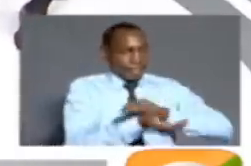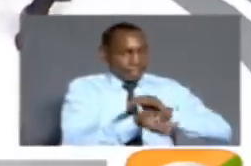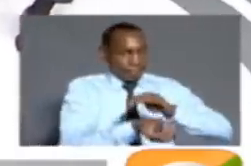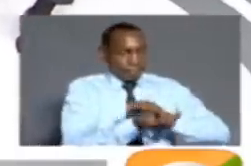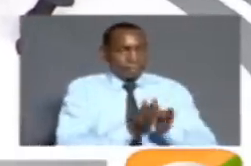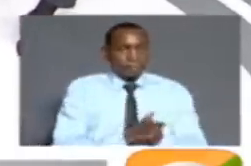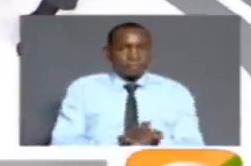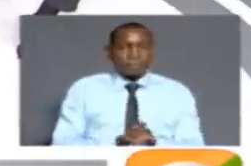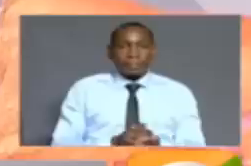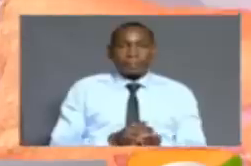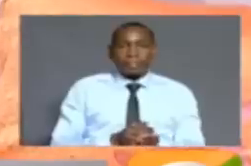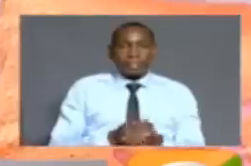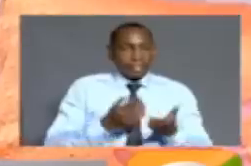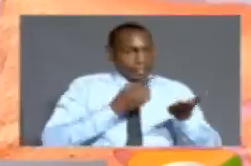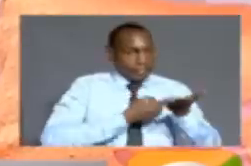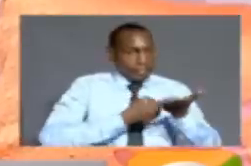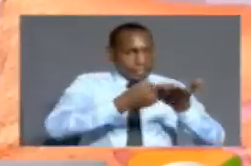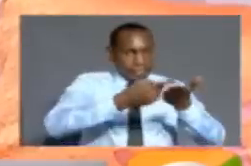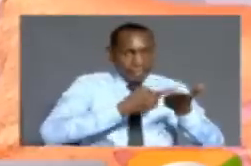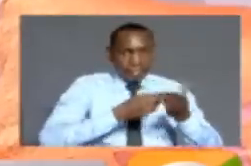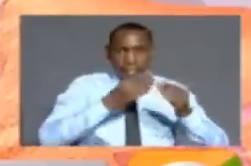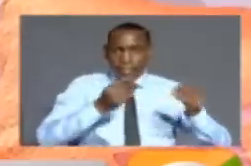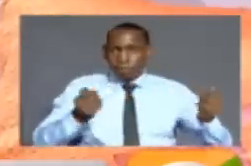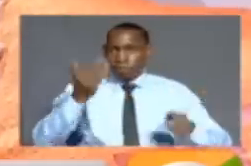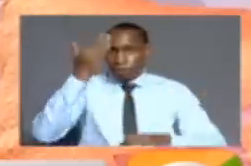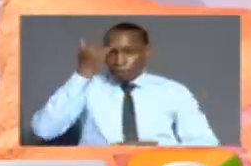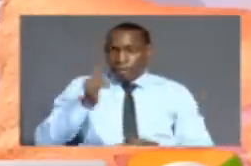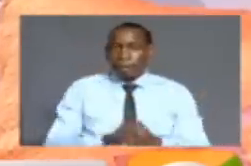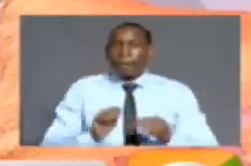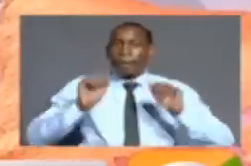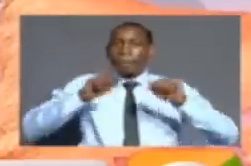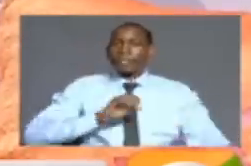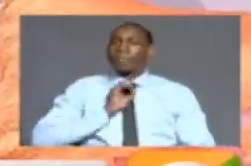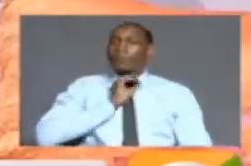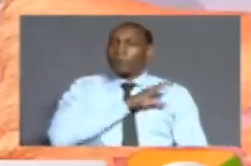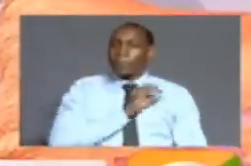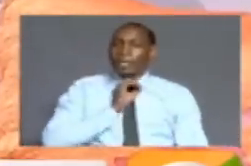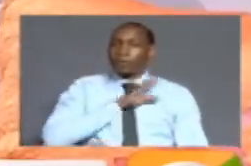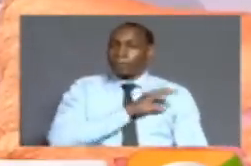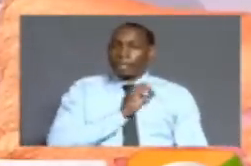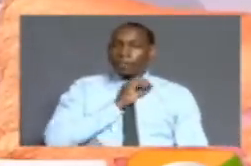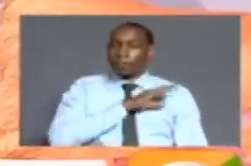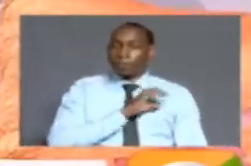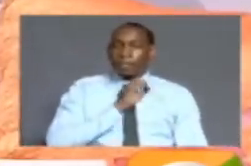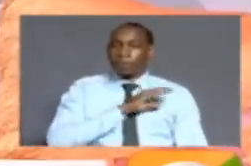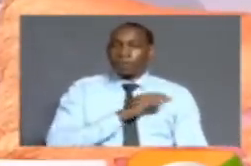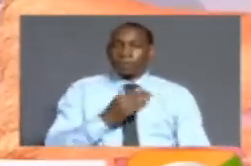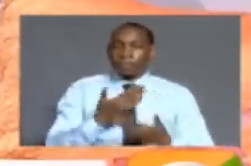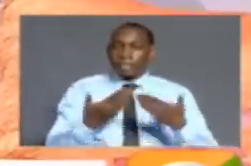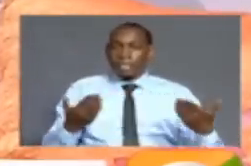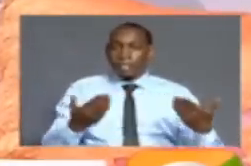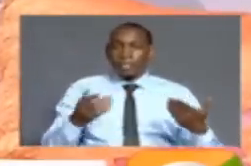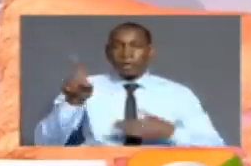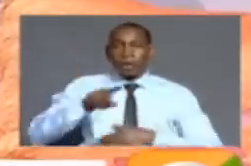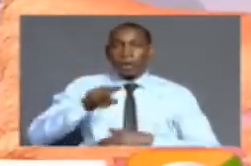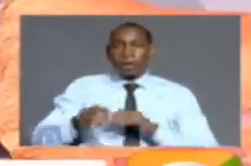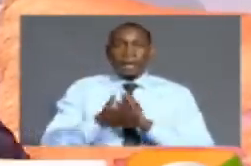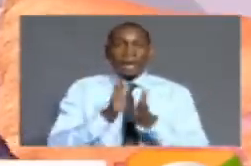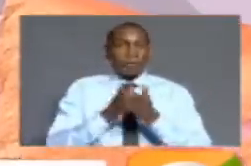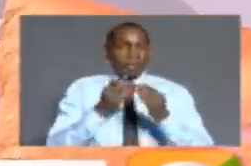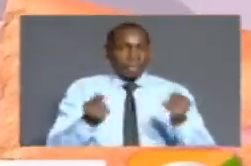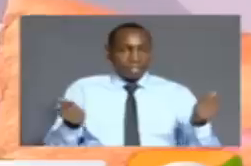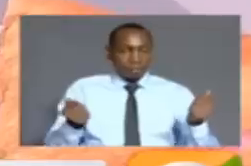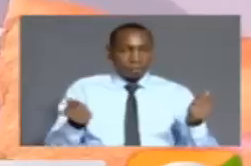talking about are solutions. You know, because we can rant, when things have gone wrong, and we don't have solutions. Sure.